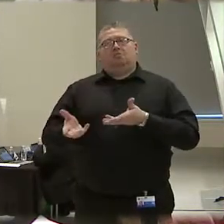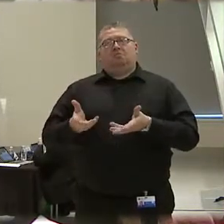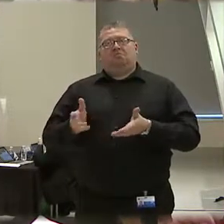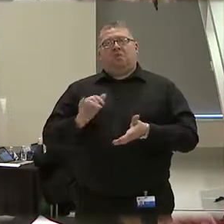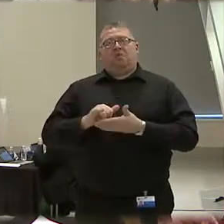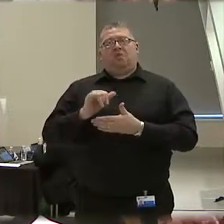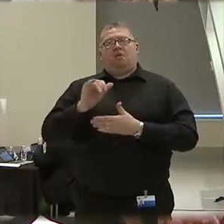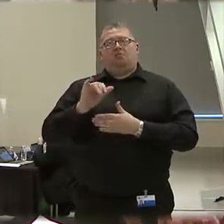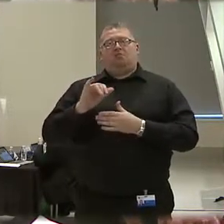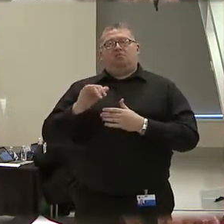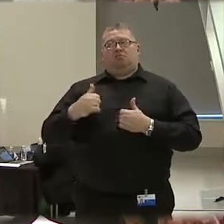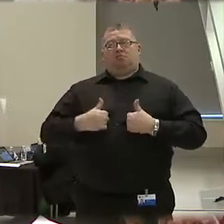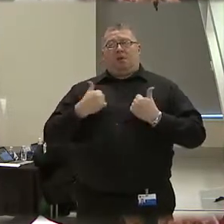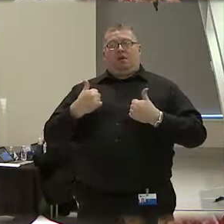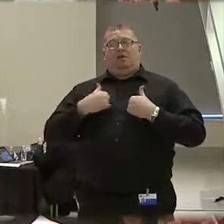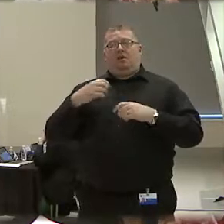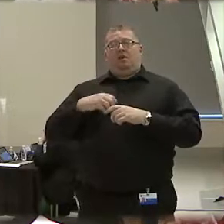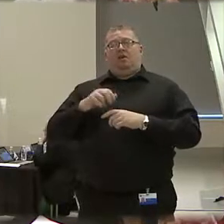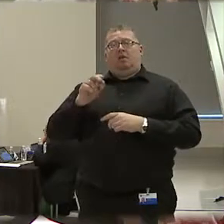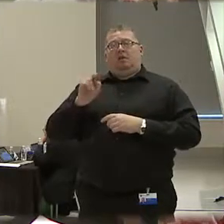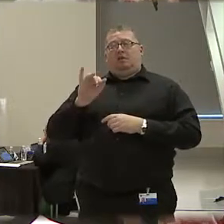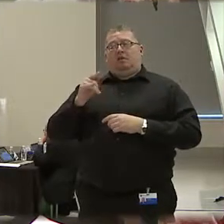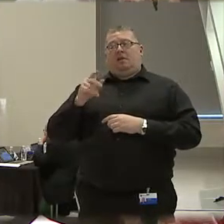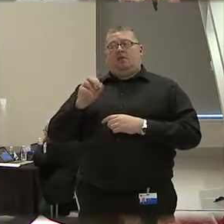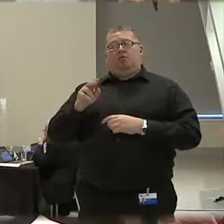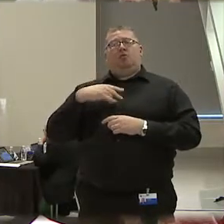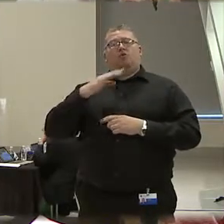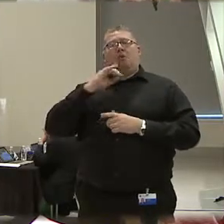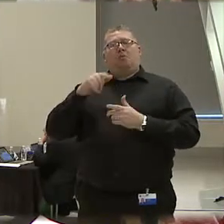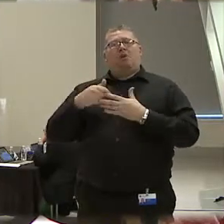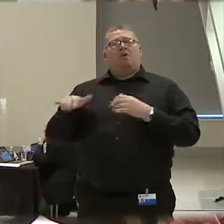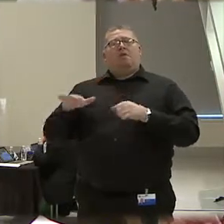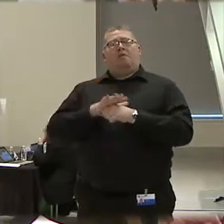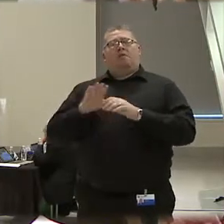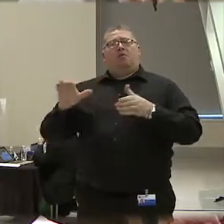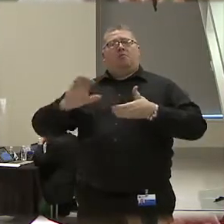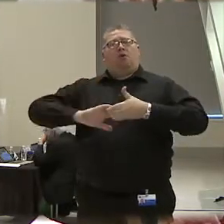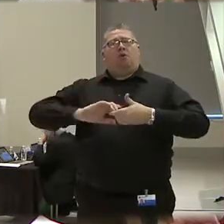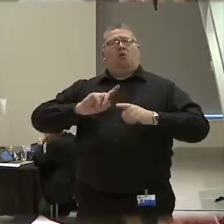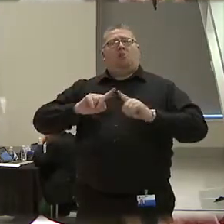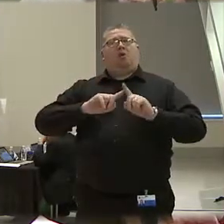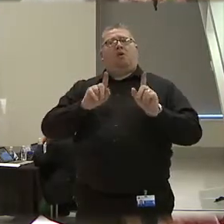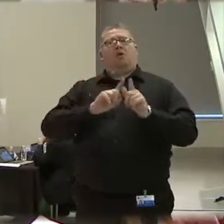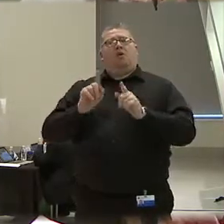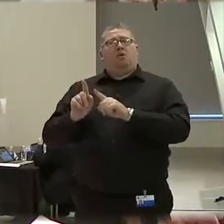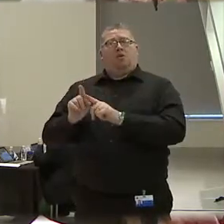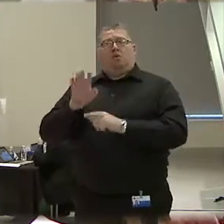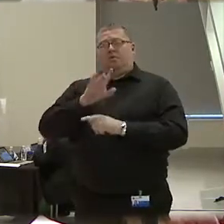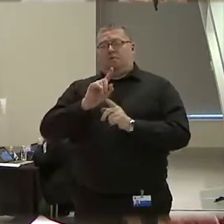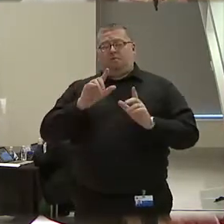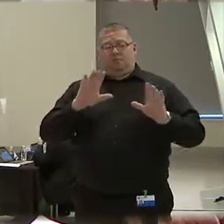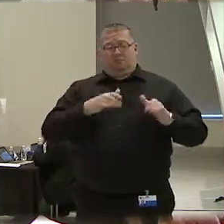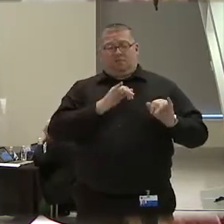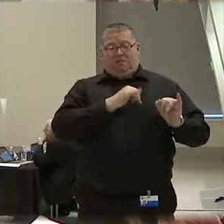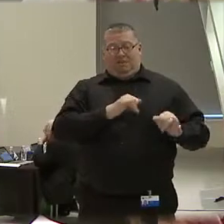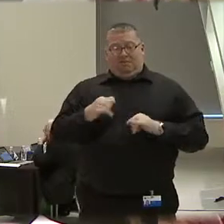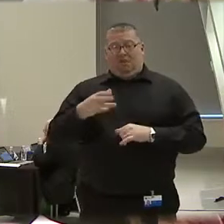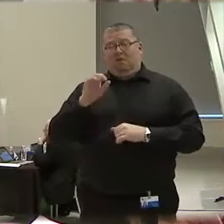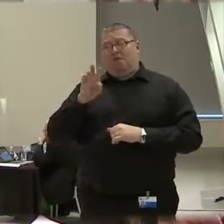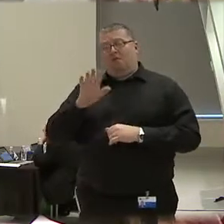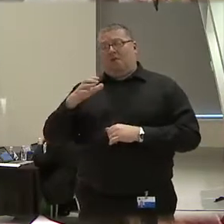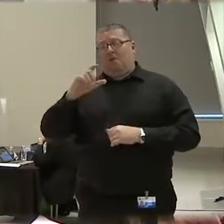residents in evaluating the entire partnership, but also the individual 45 officers who